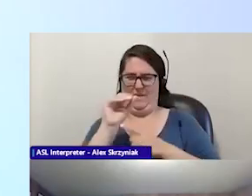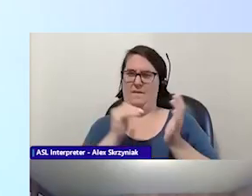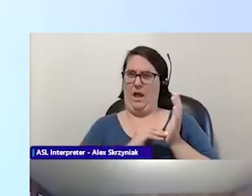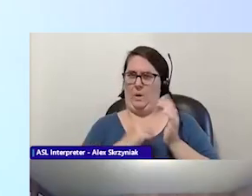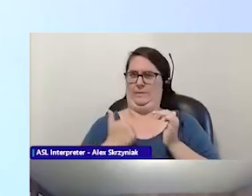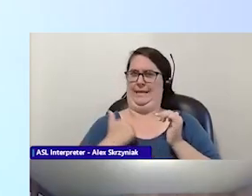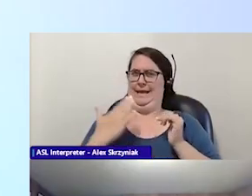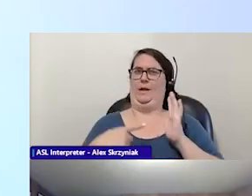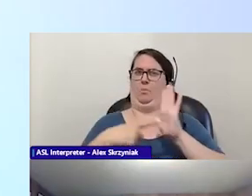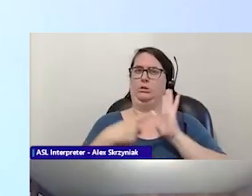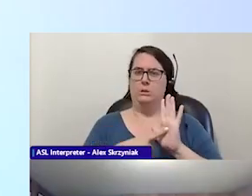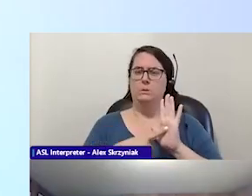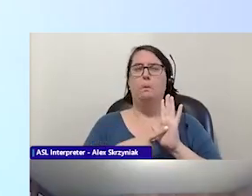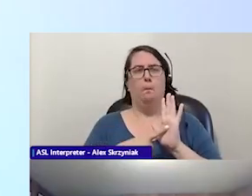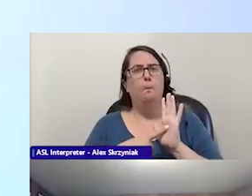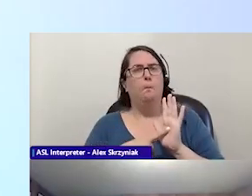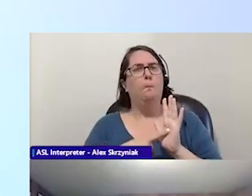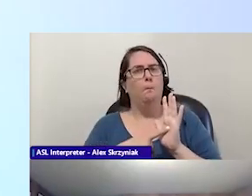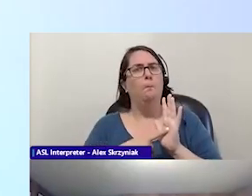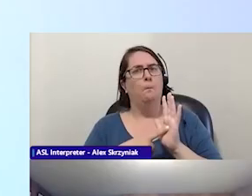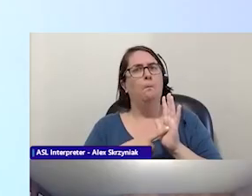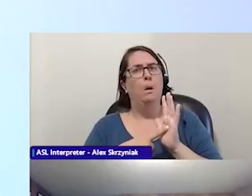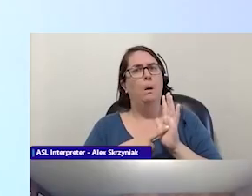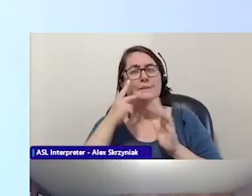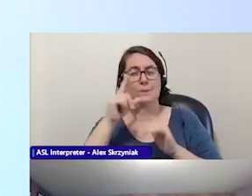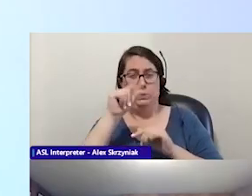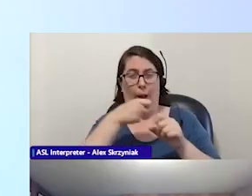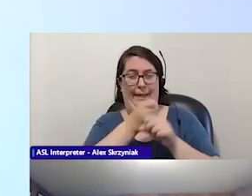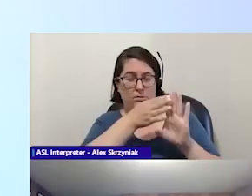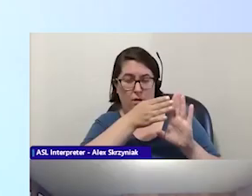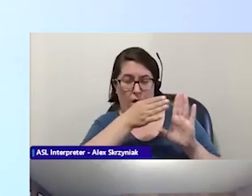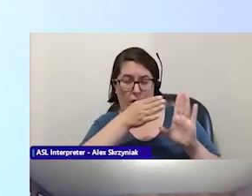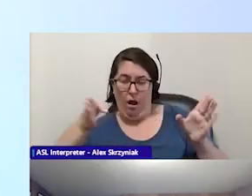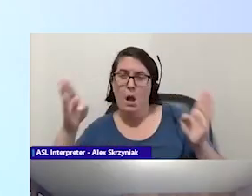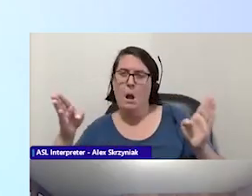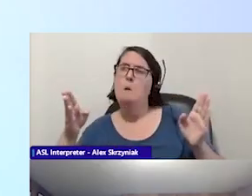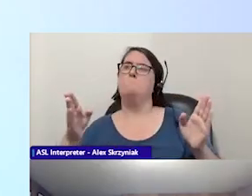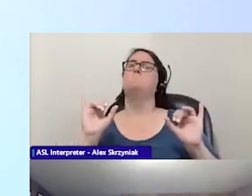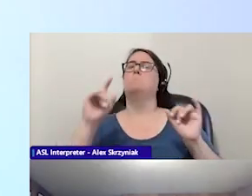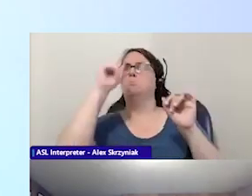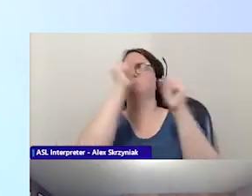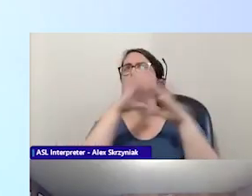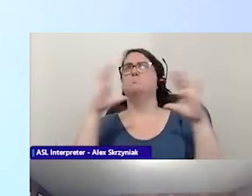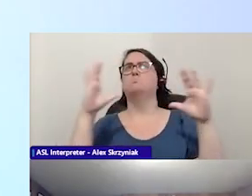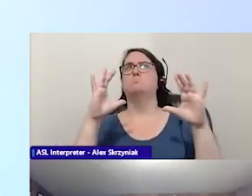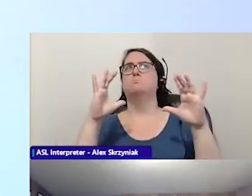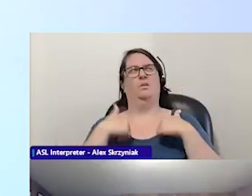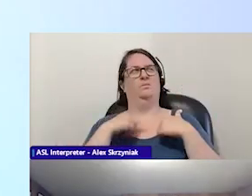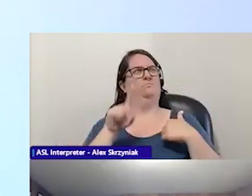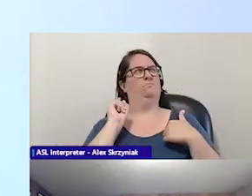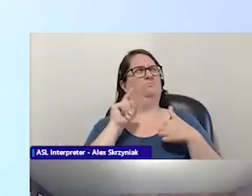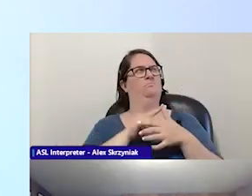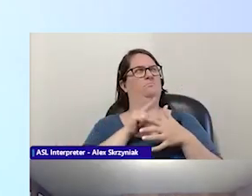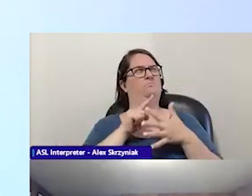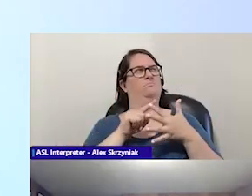Canadian adults that are being followed over time. And that allows us to ask some questions that you can't do when you're